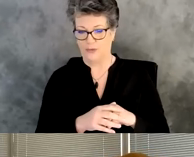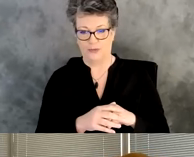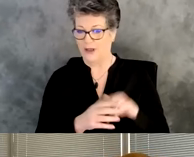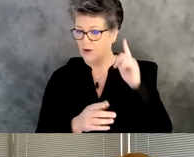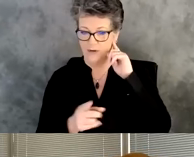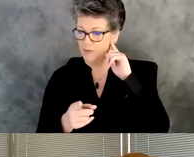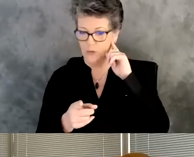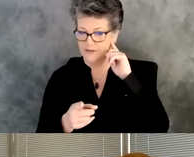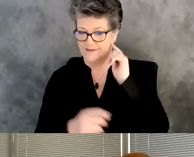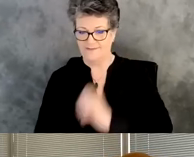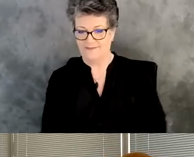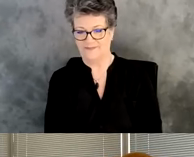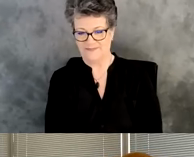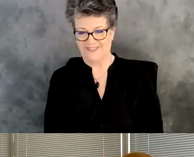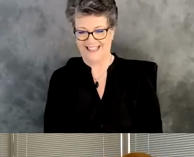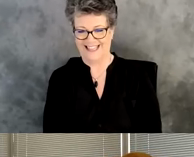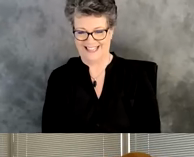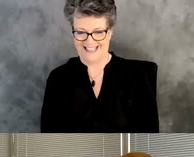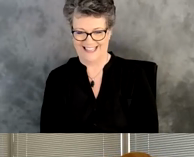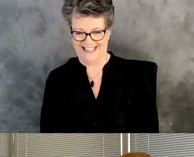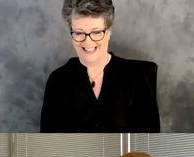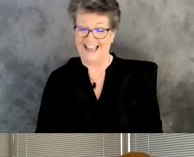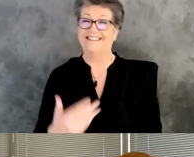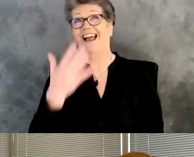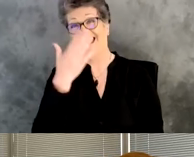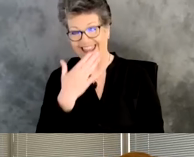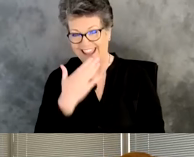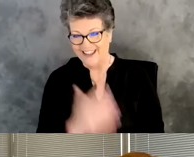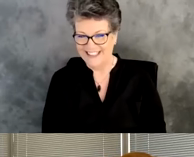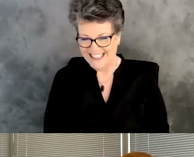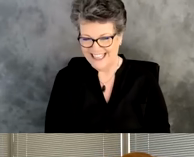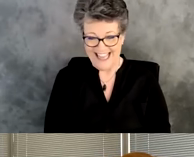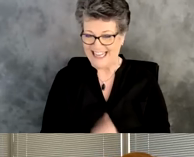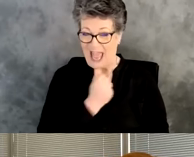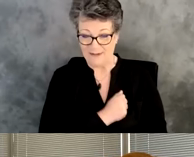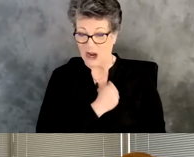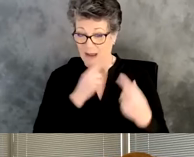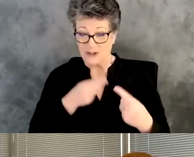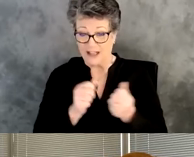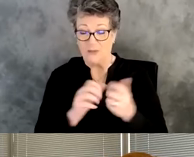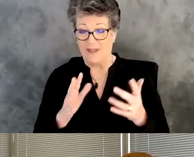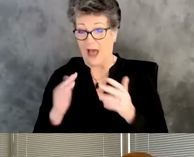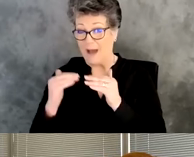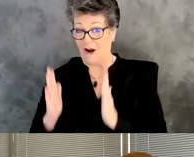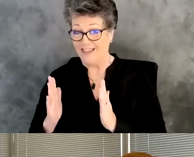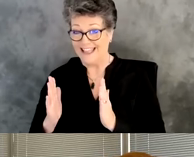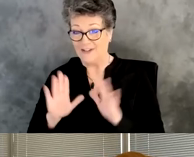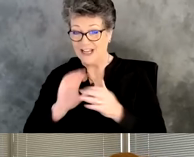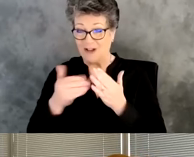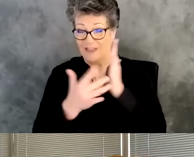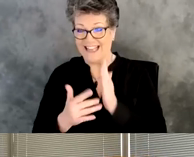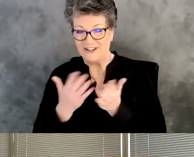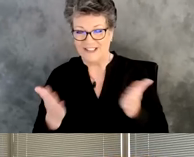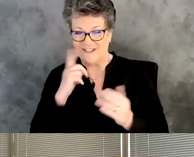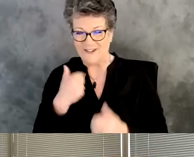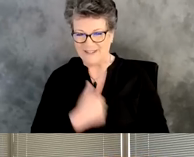Maria, you're on mute. Thank you. And I'm sorry, I'm struggling without my colleague who usually does all the technical stuff behind